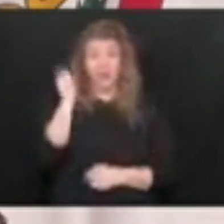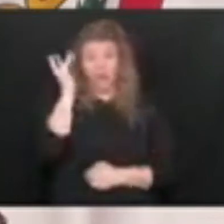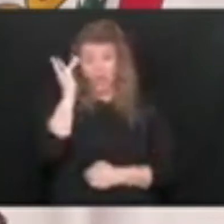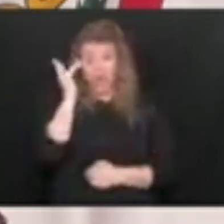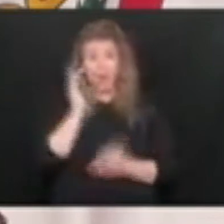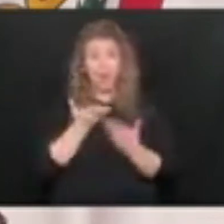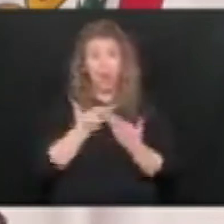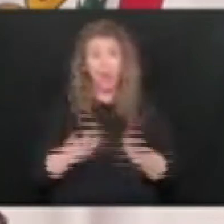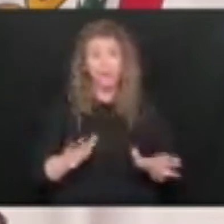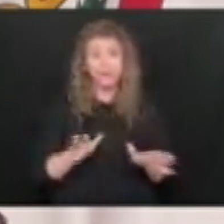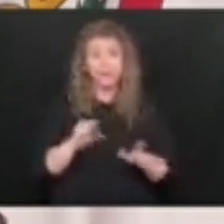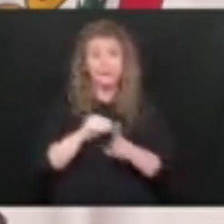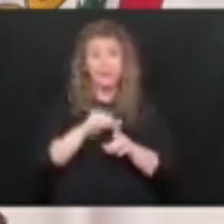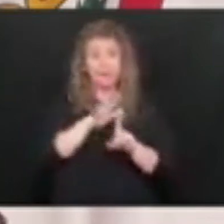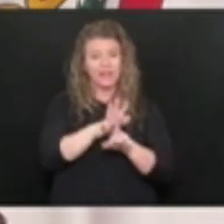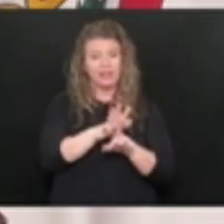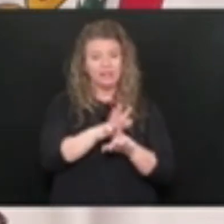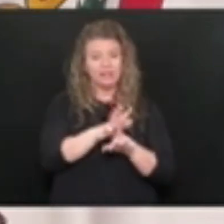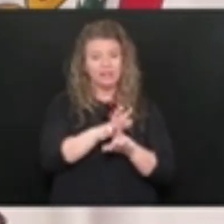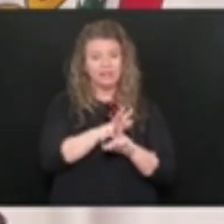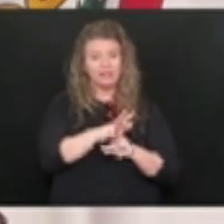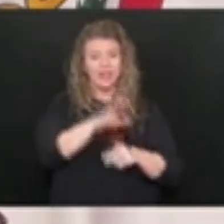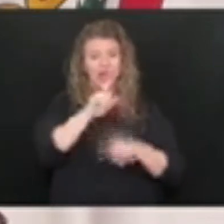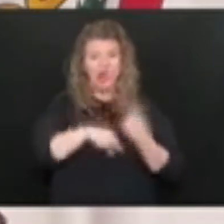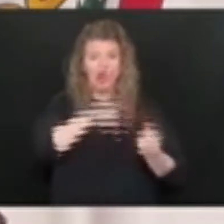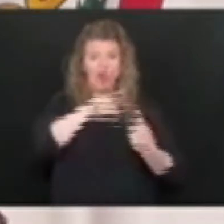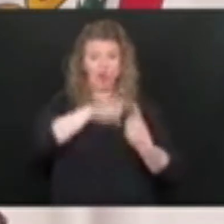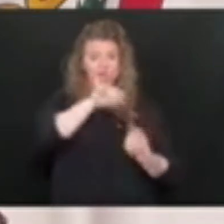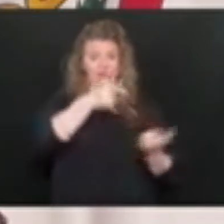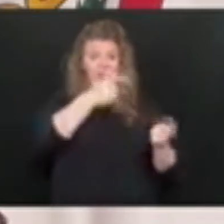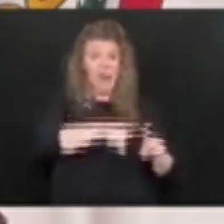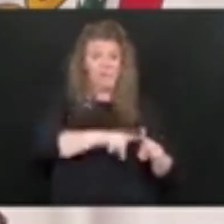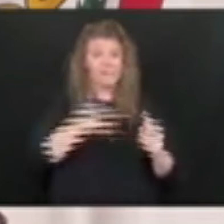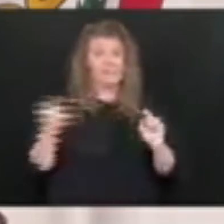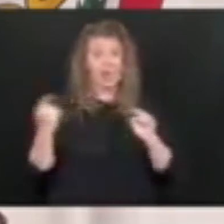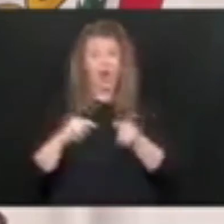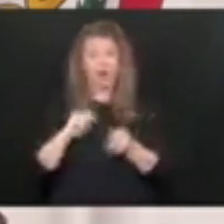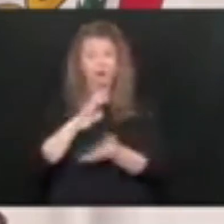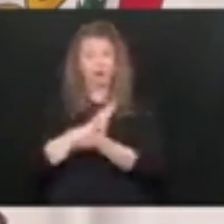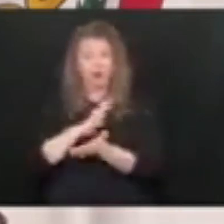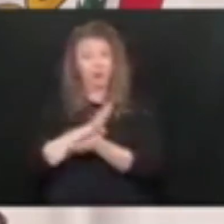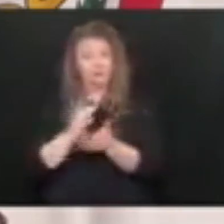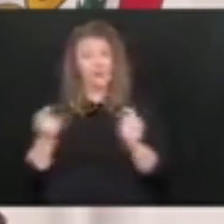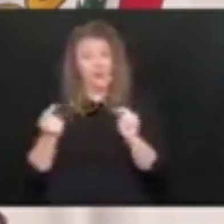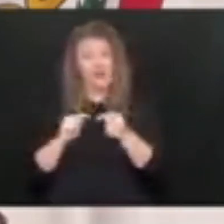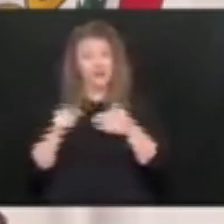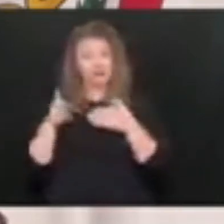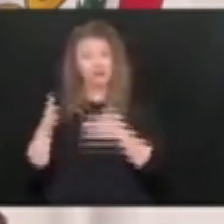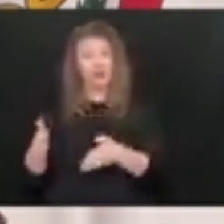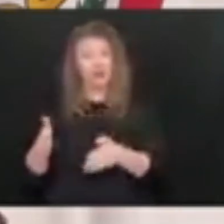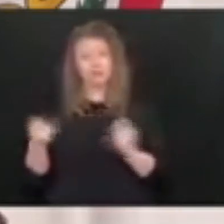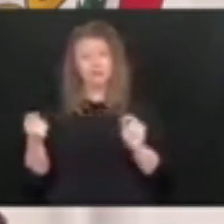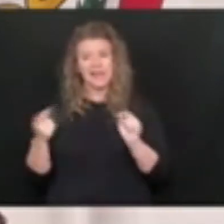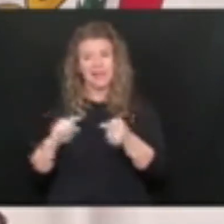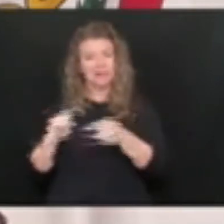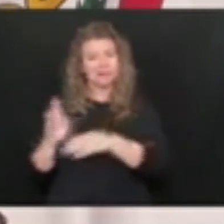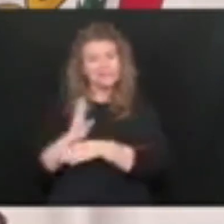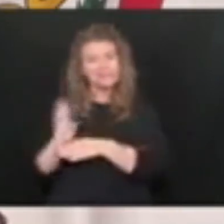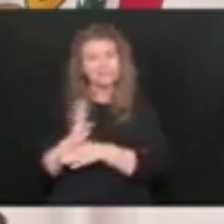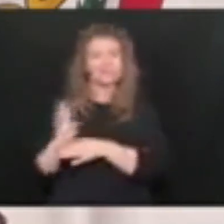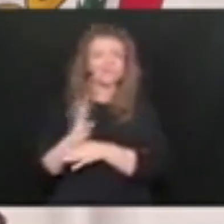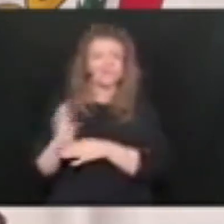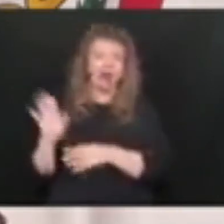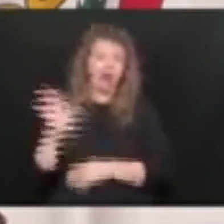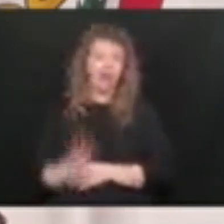population, and it holds back roads, it holds back schools, it holds back every aspect of our businesses in this